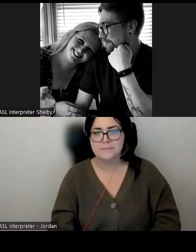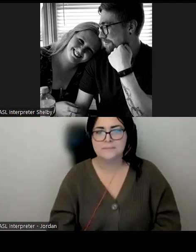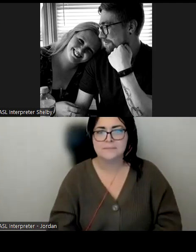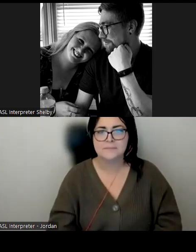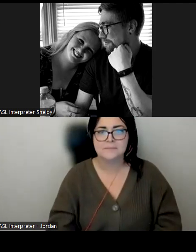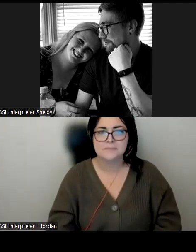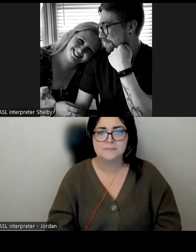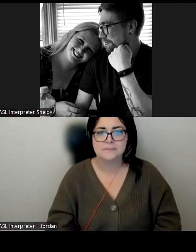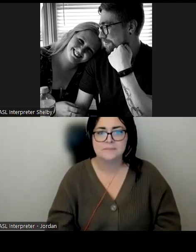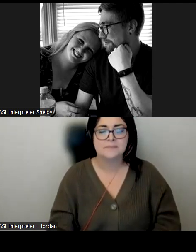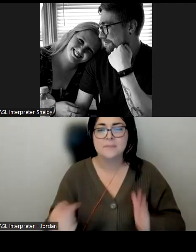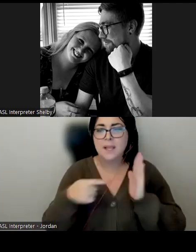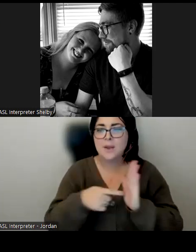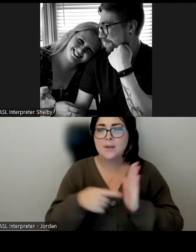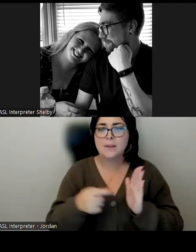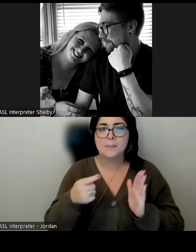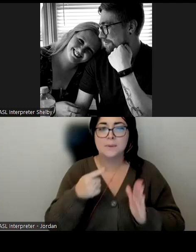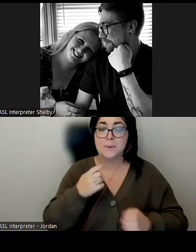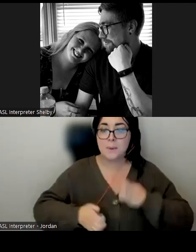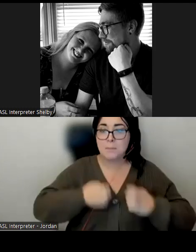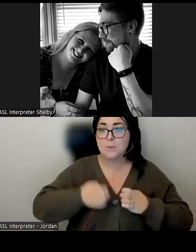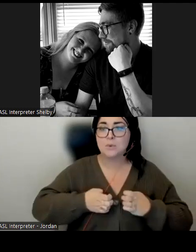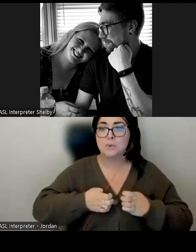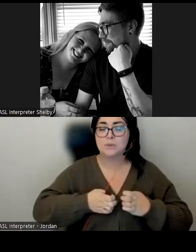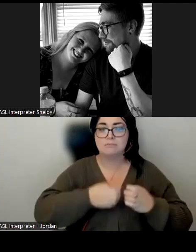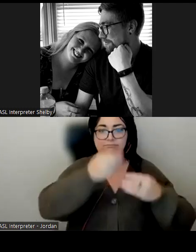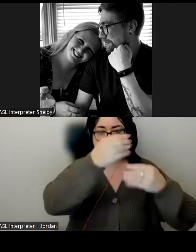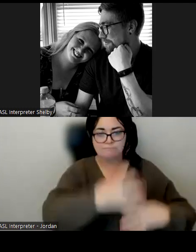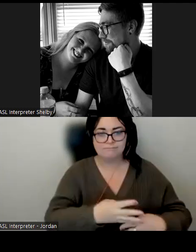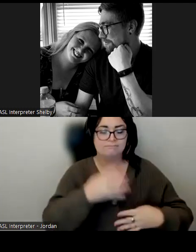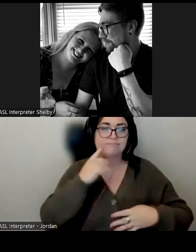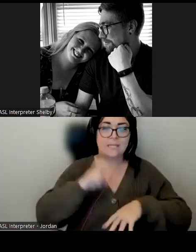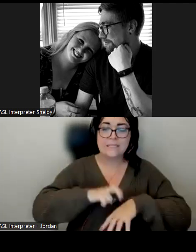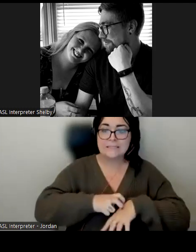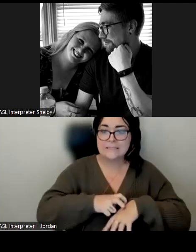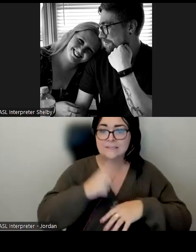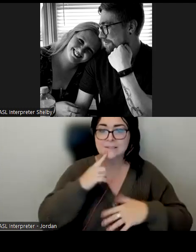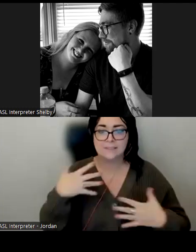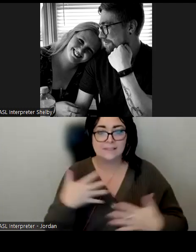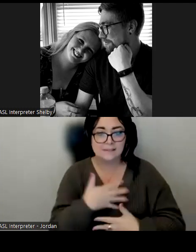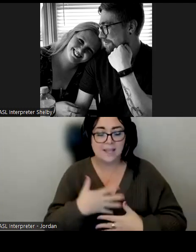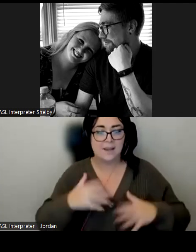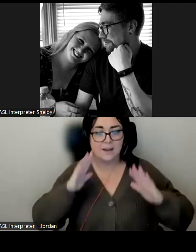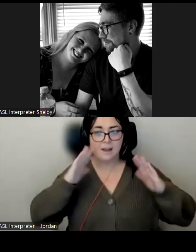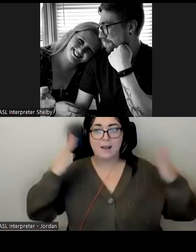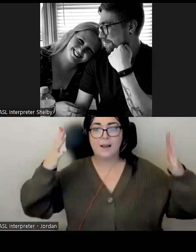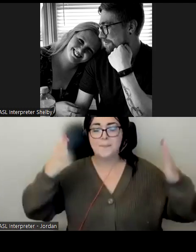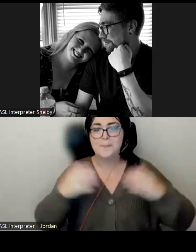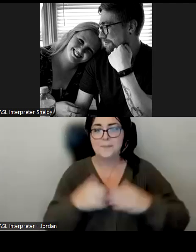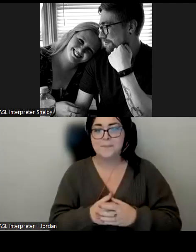example, some of the emotional reactions, anxiety and fear. When we've